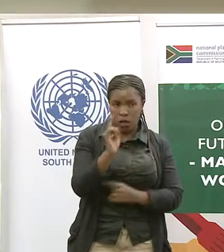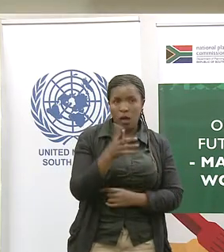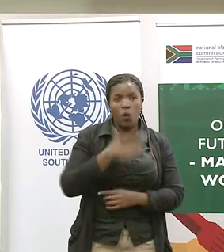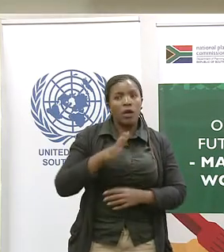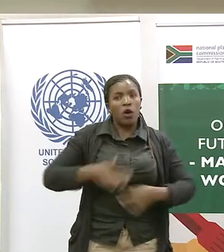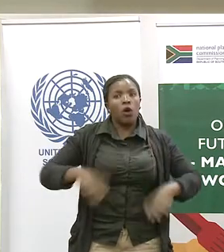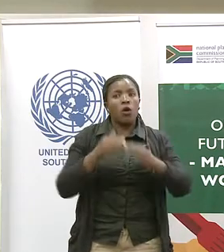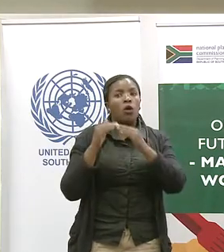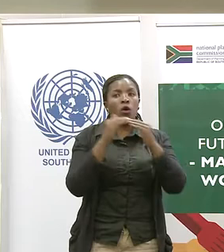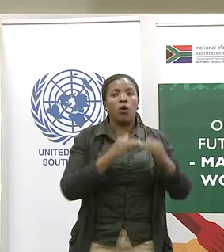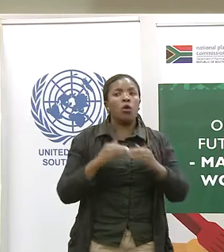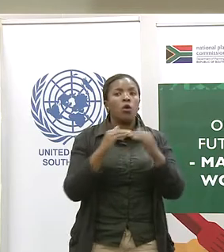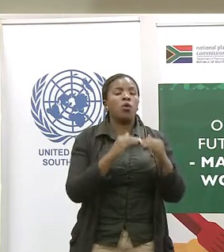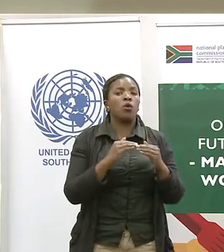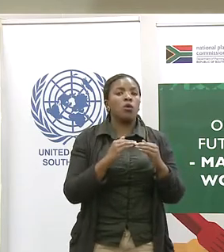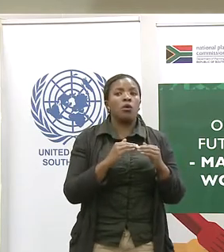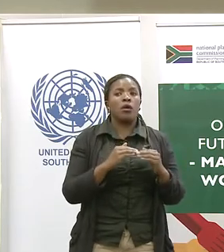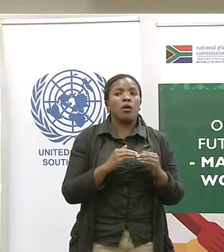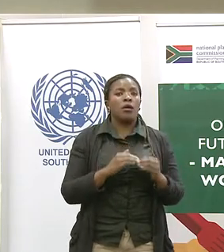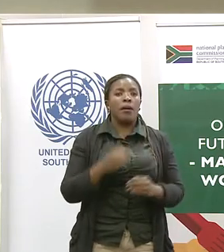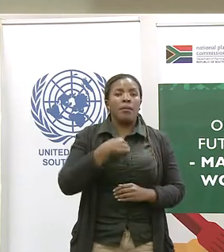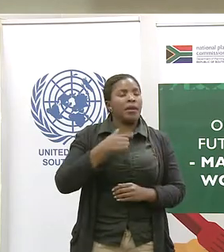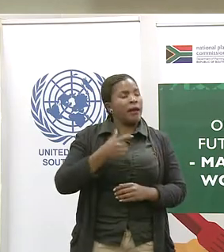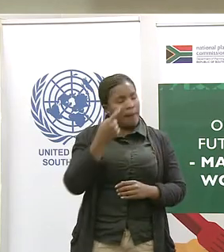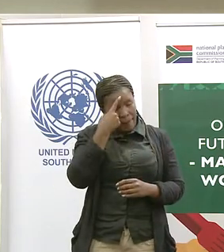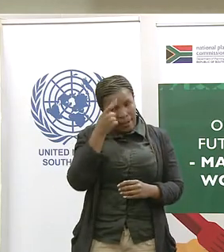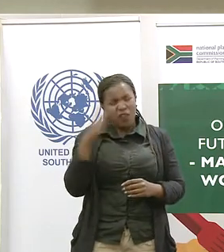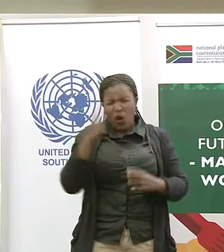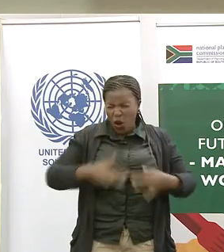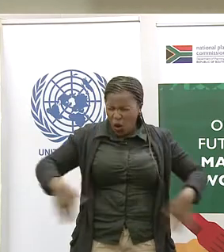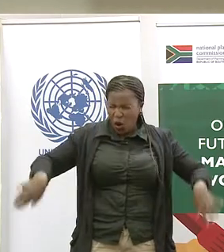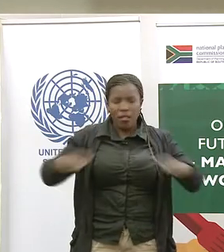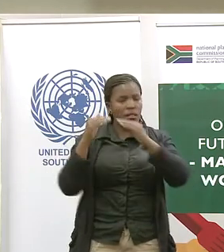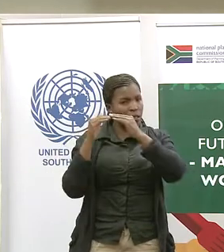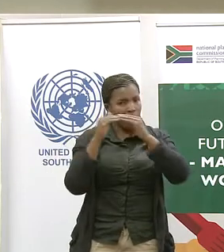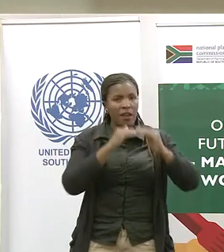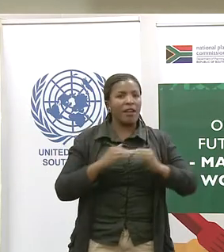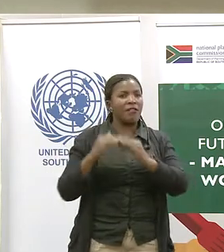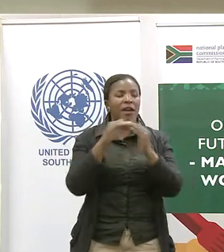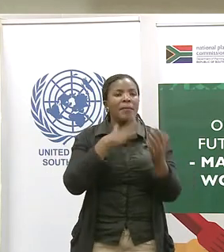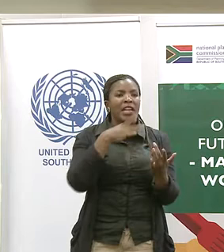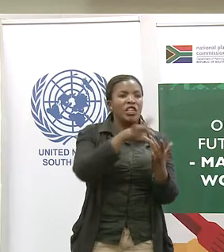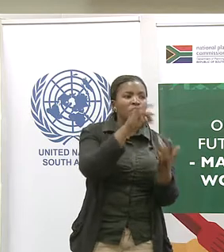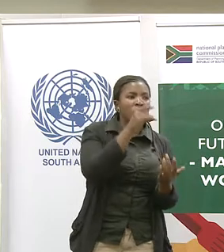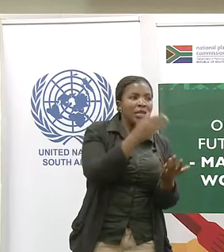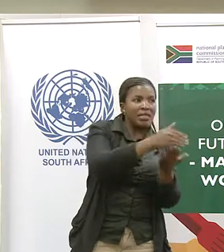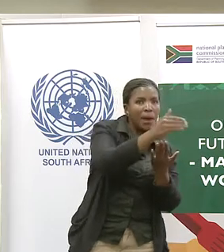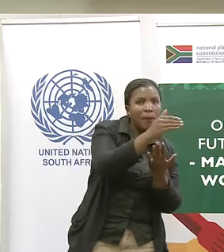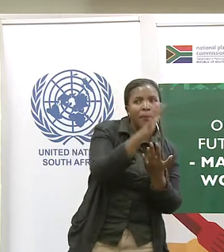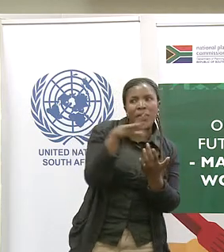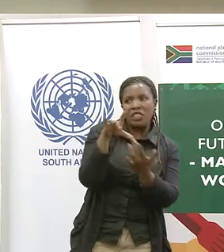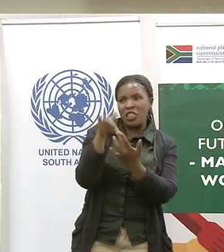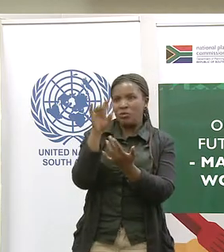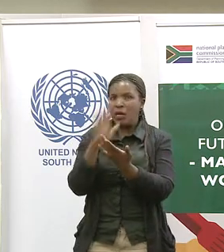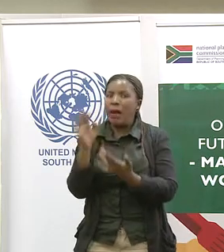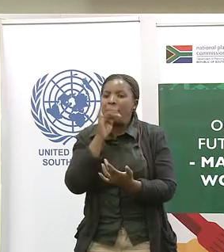But more than that, I believe that all of us are absolutely equal. Mm-hmm. And if I mention some and don't mention others, I'll be insulting those I